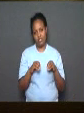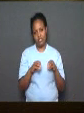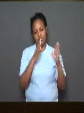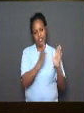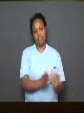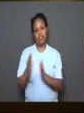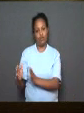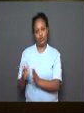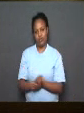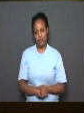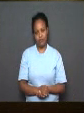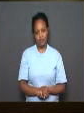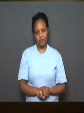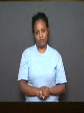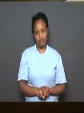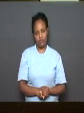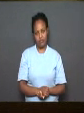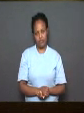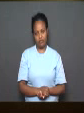Students, let's get ready.